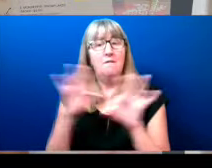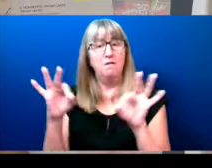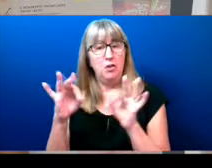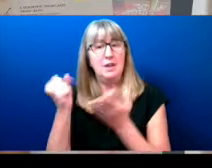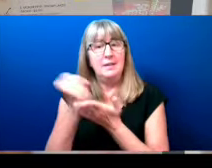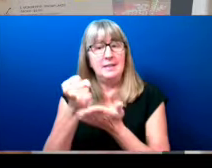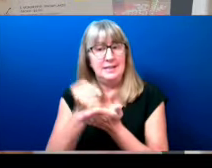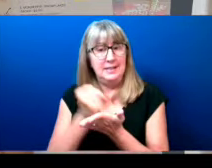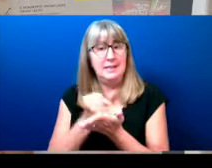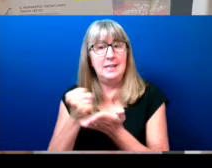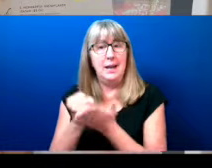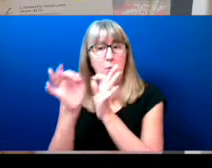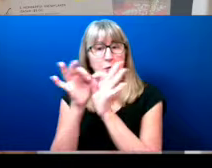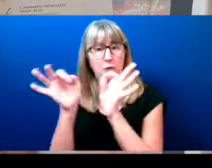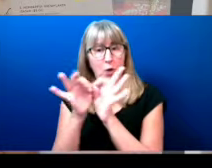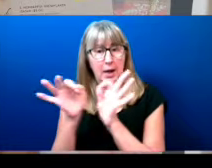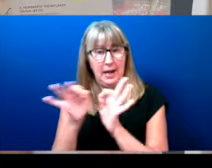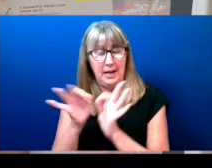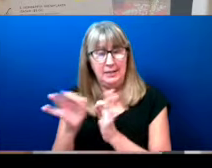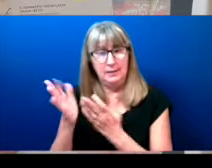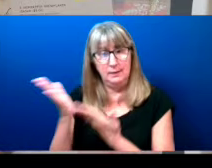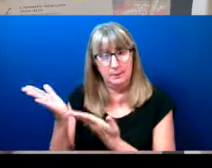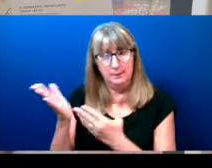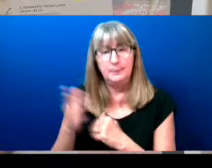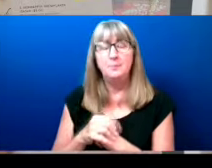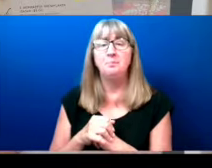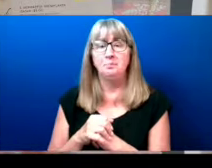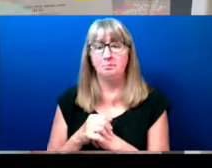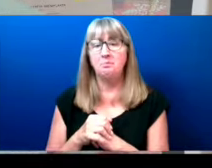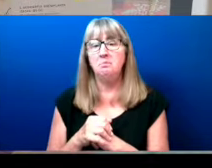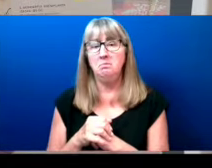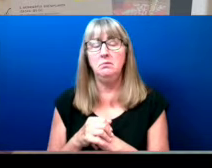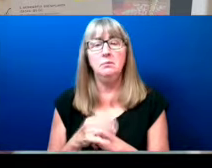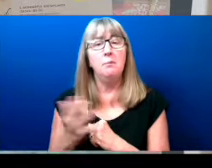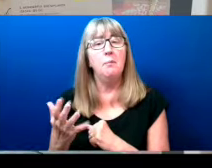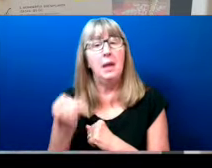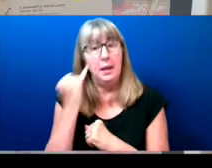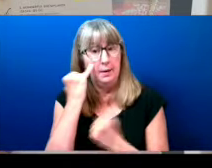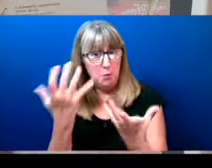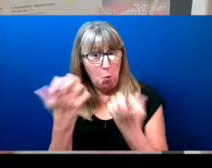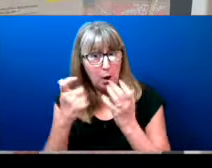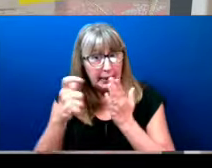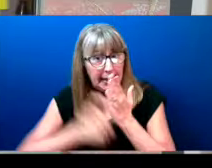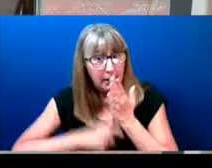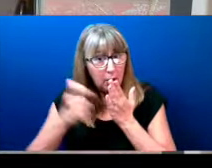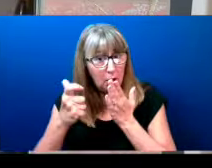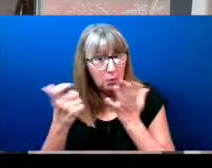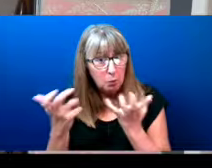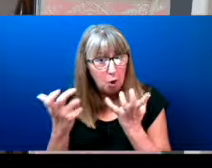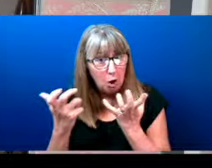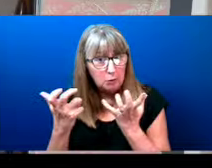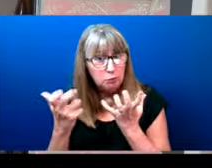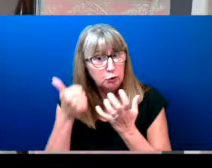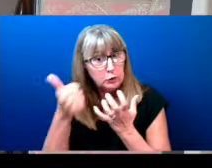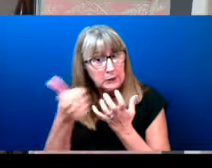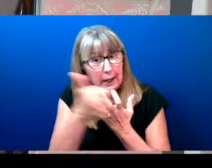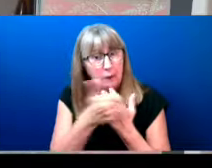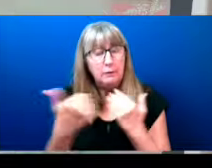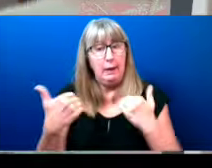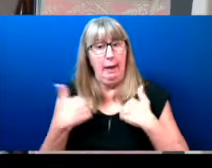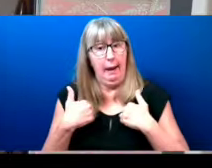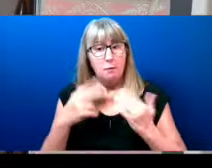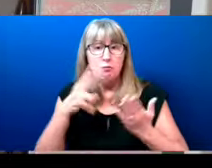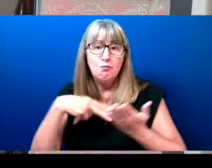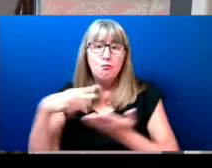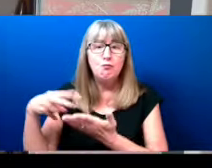free as a host. So if you want more details about that, if you would like a catalog sent to you, I'd be happy to do